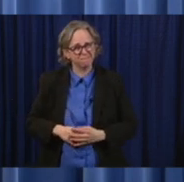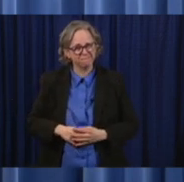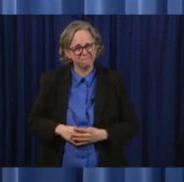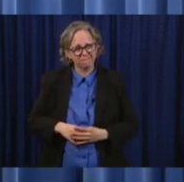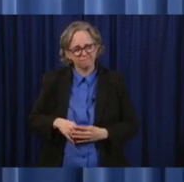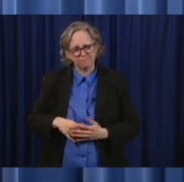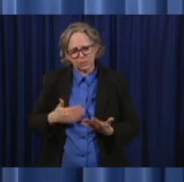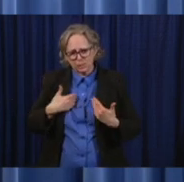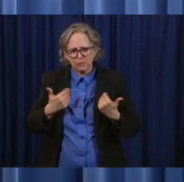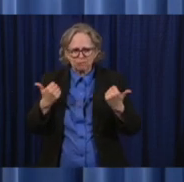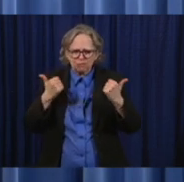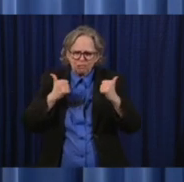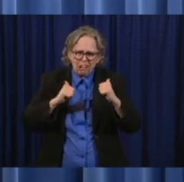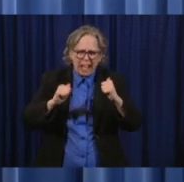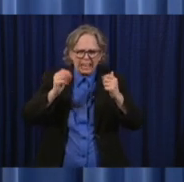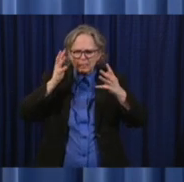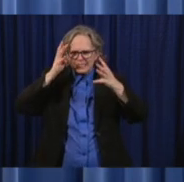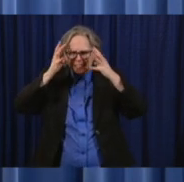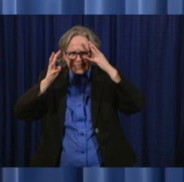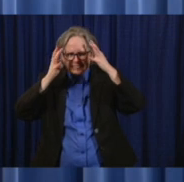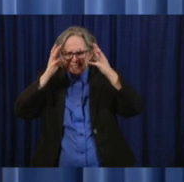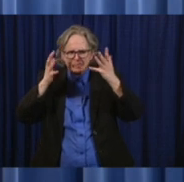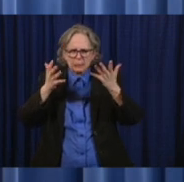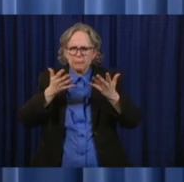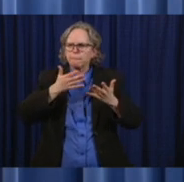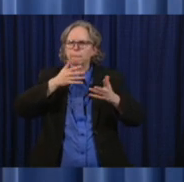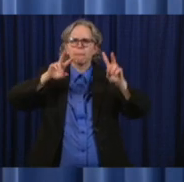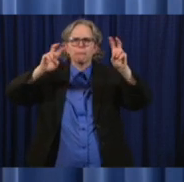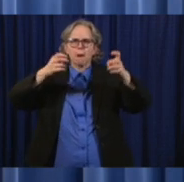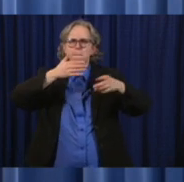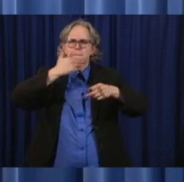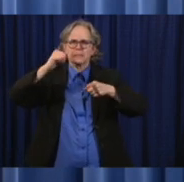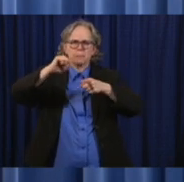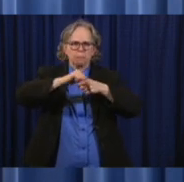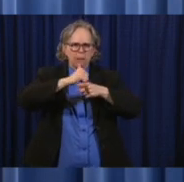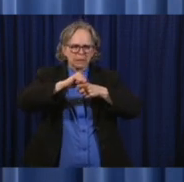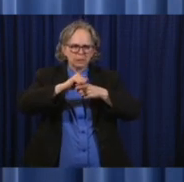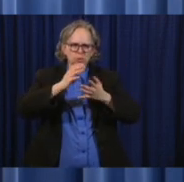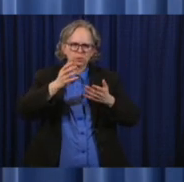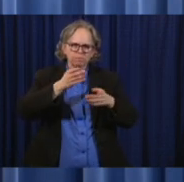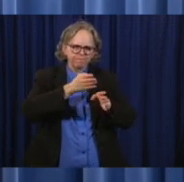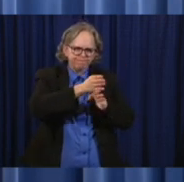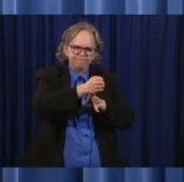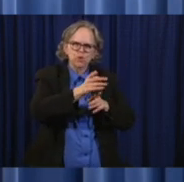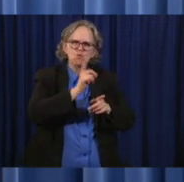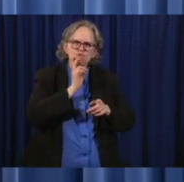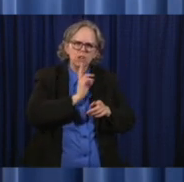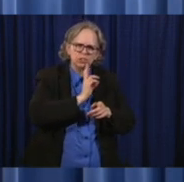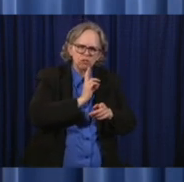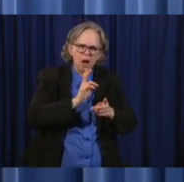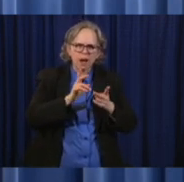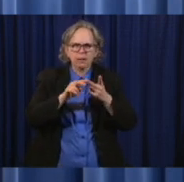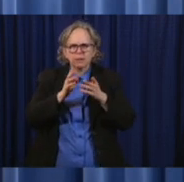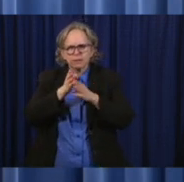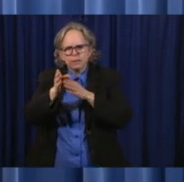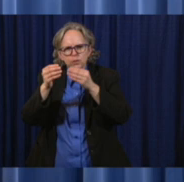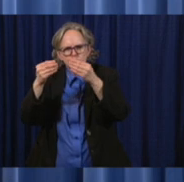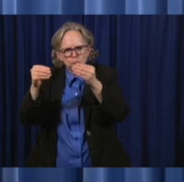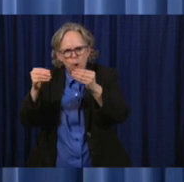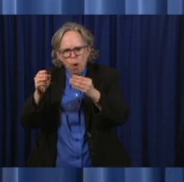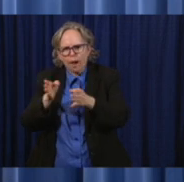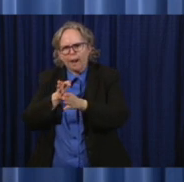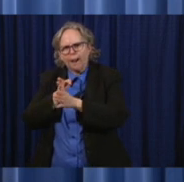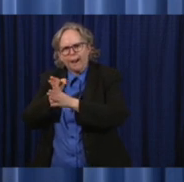up with the best practices we can for restaurants, the best practice we can for retail in general, the best practice